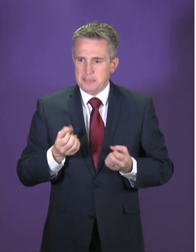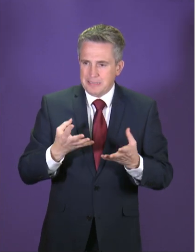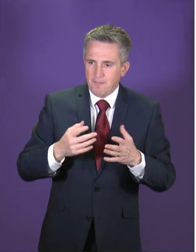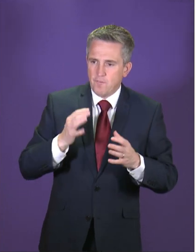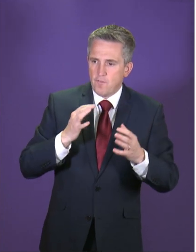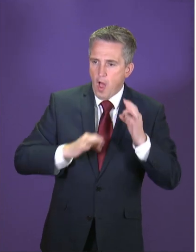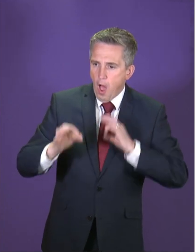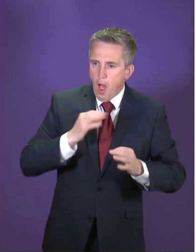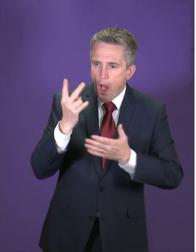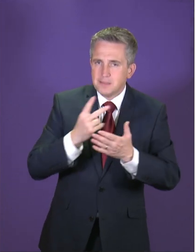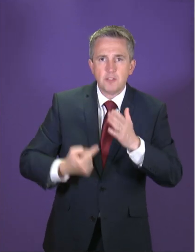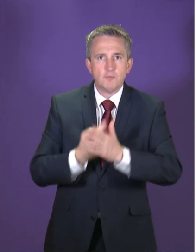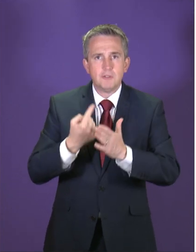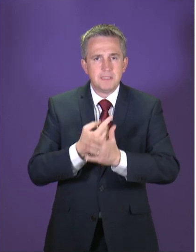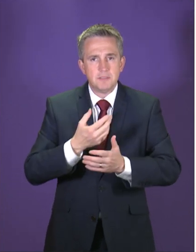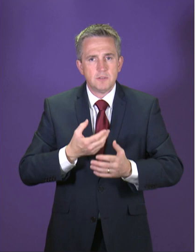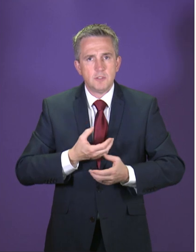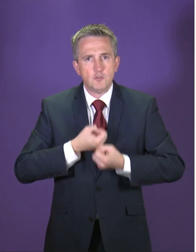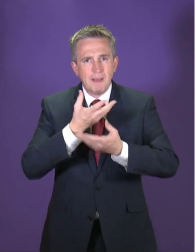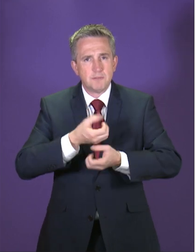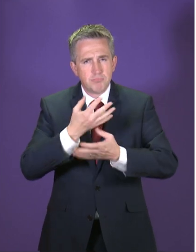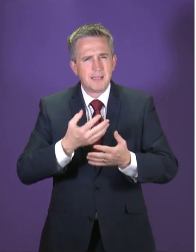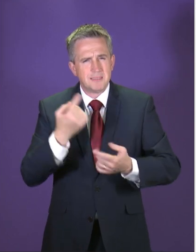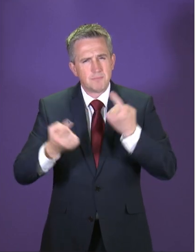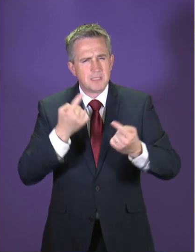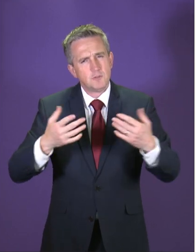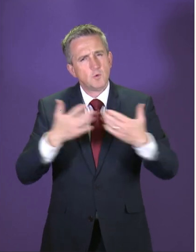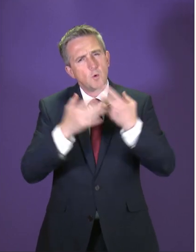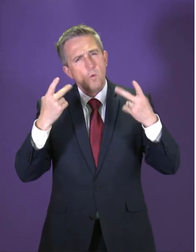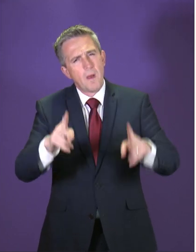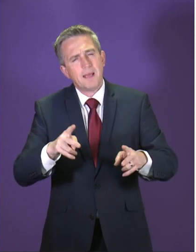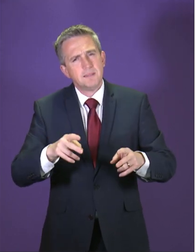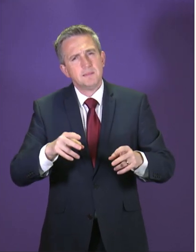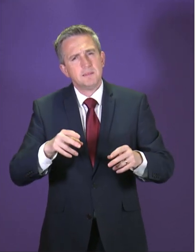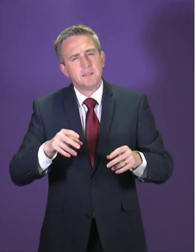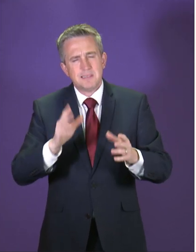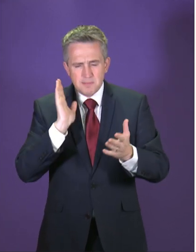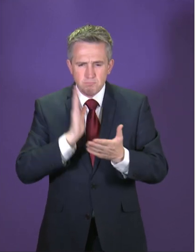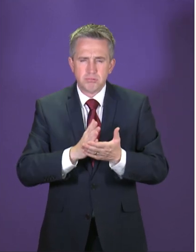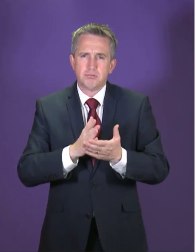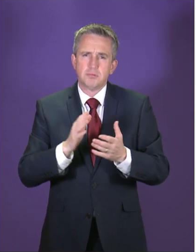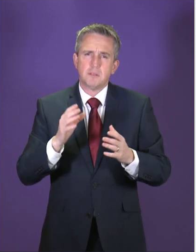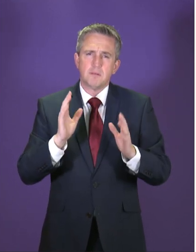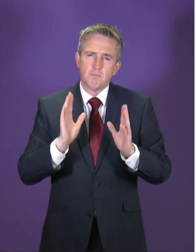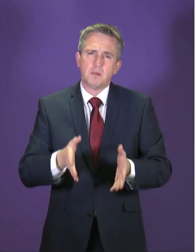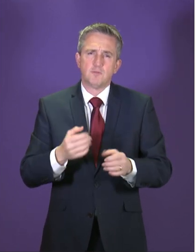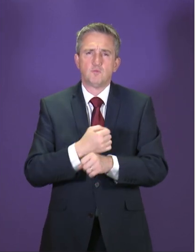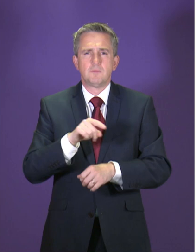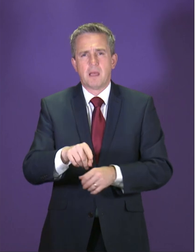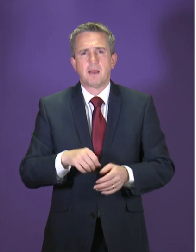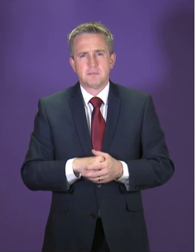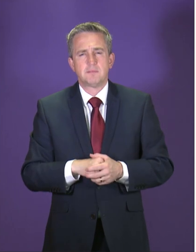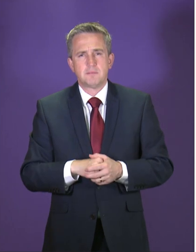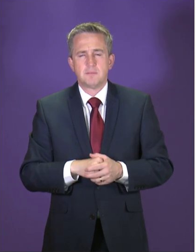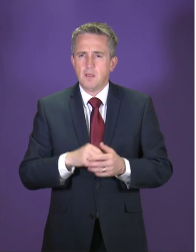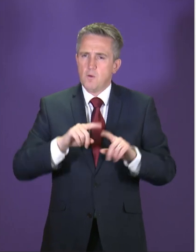to speak in new ways to new publics. It's not an extra, it's a necessity. And one